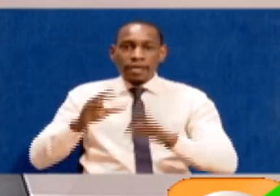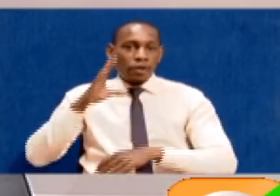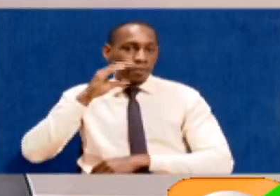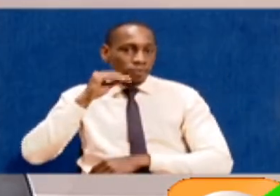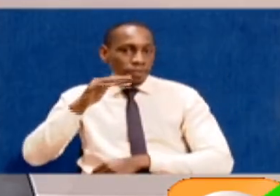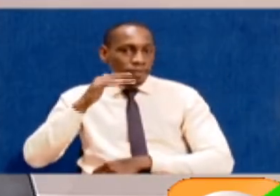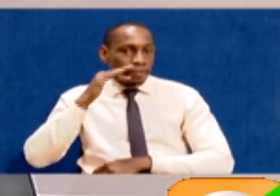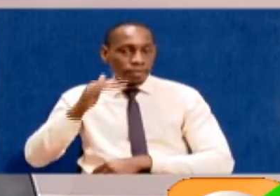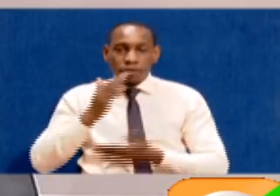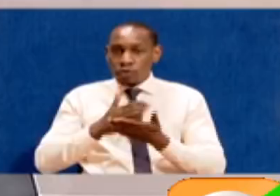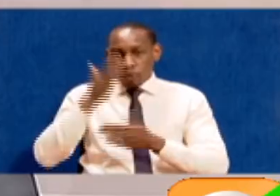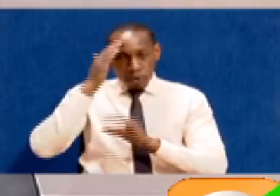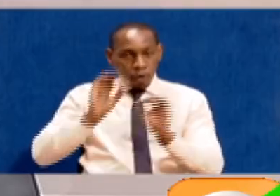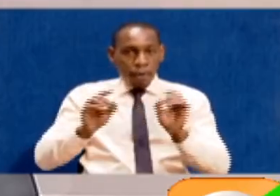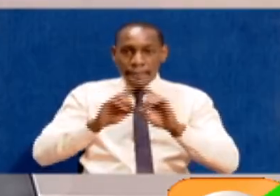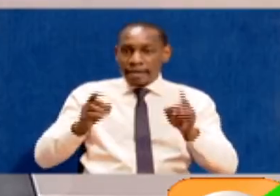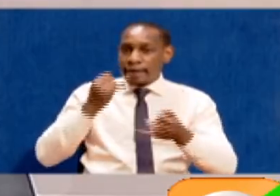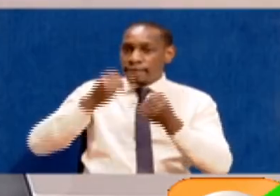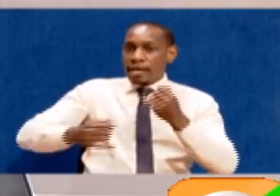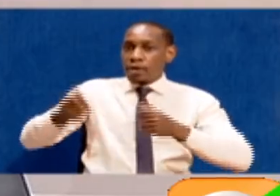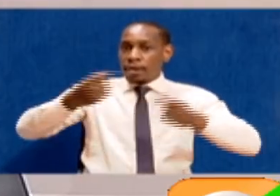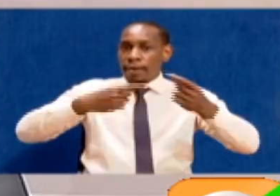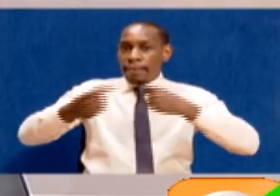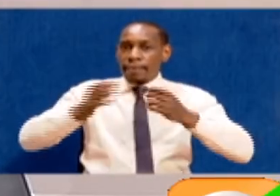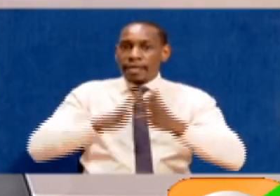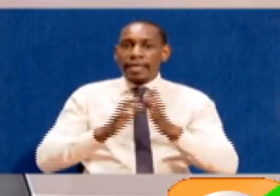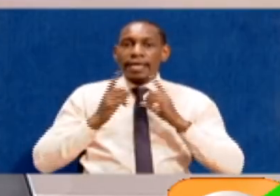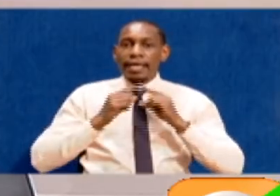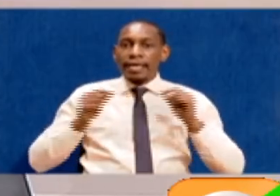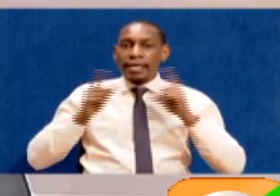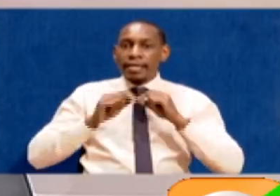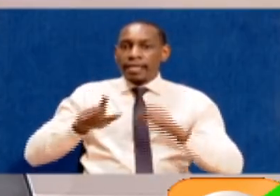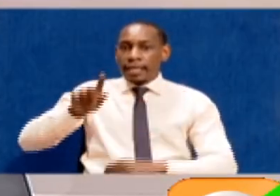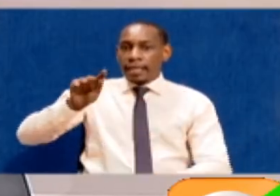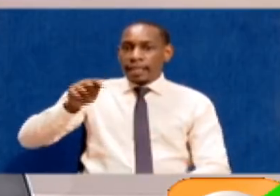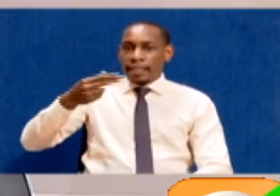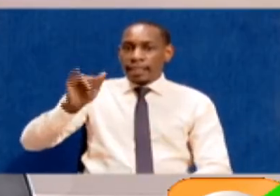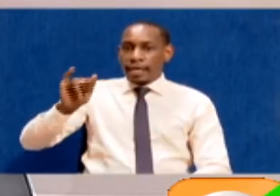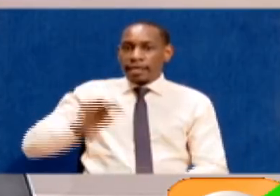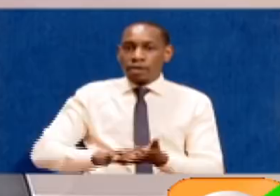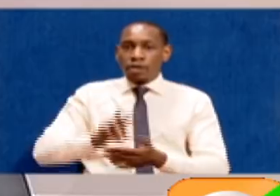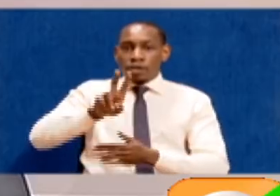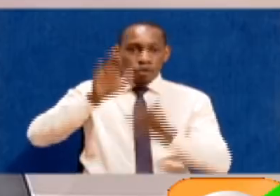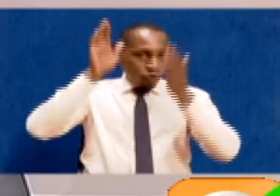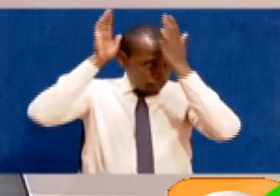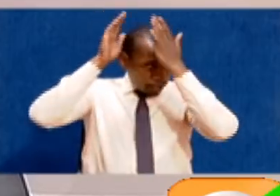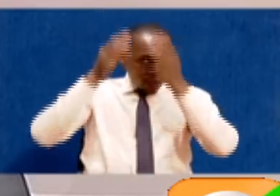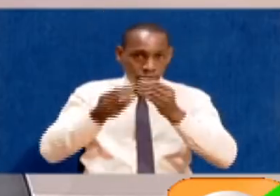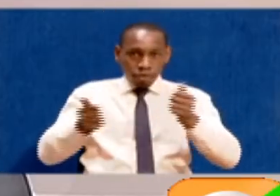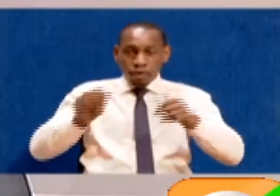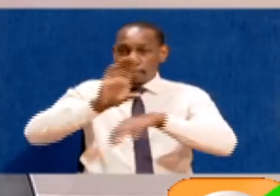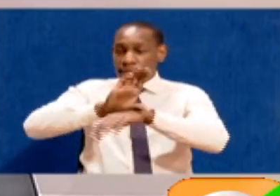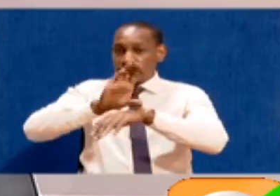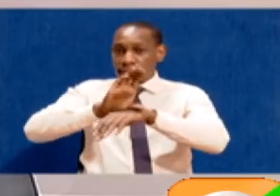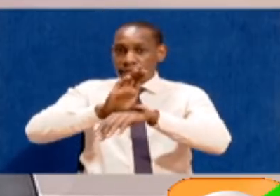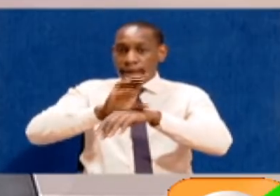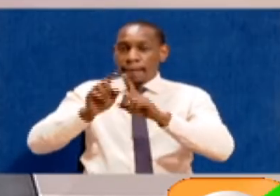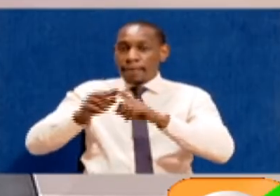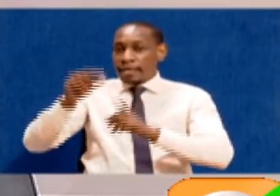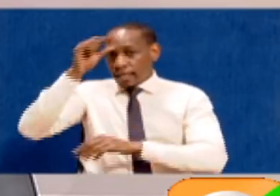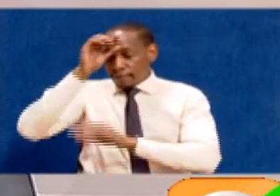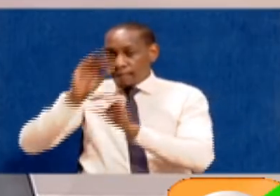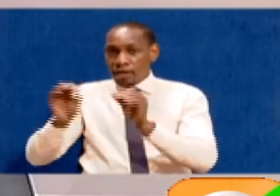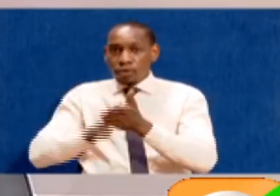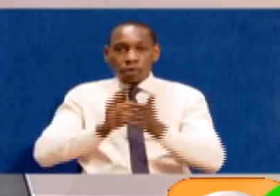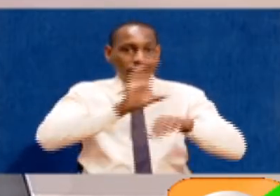as well. So I'm not sure about that one. But one last SMS, Reverend Thai Yawole says, let the two bishops address the church and not the